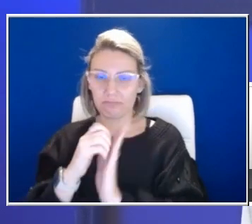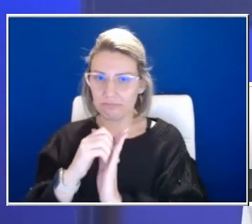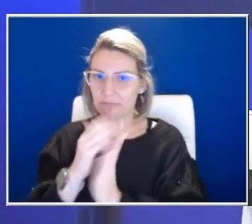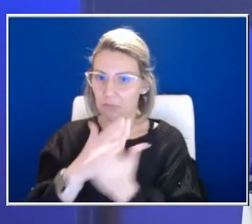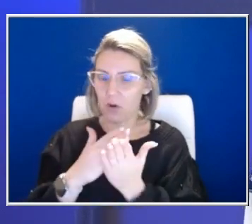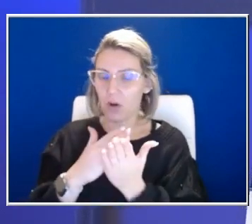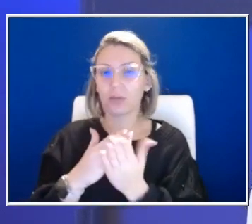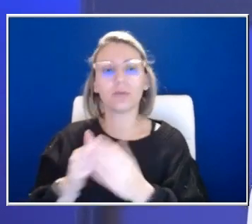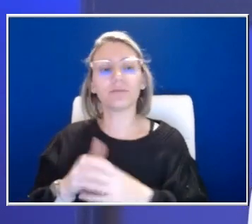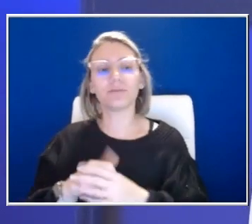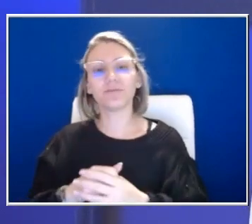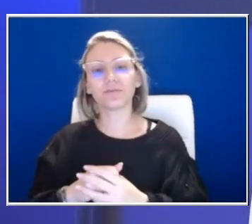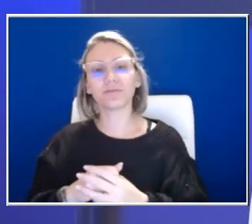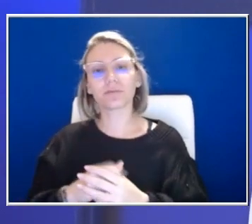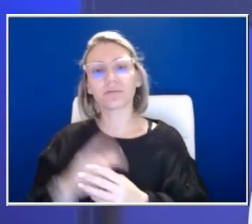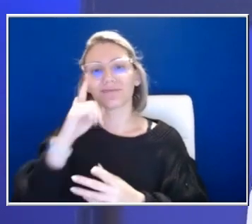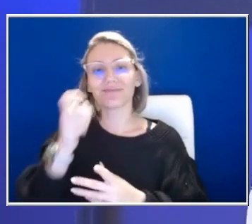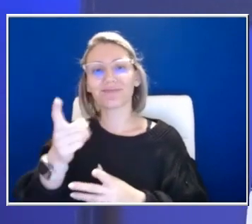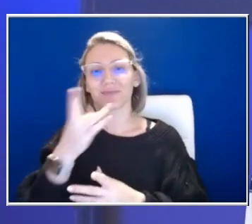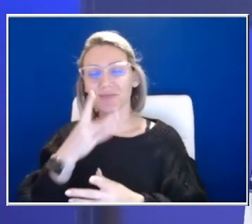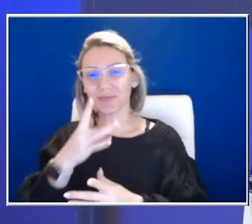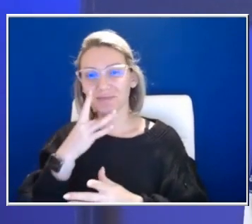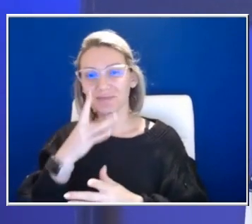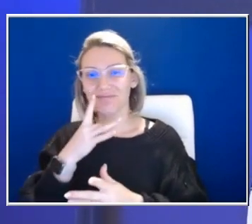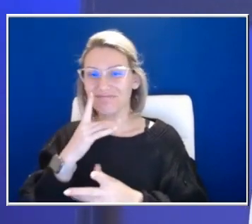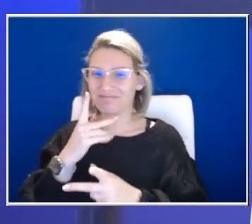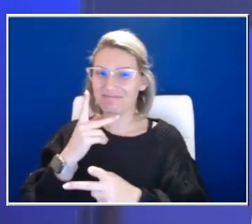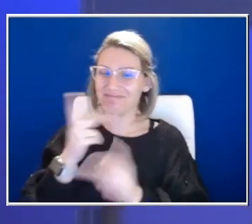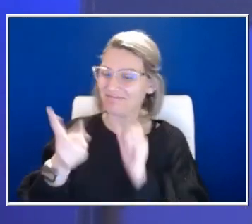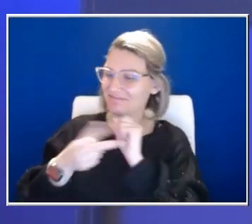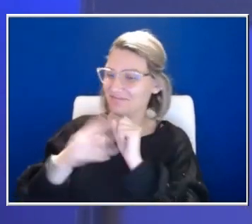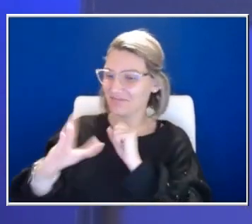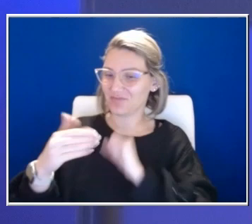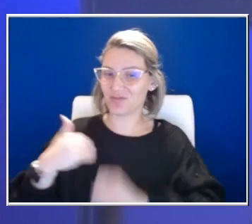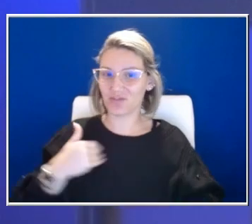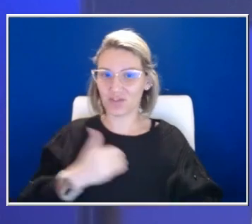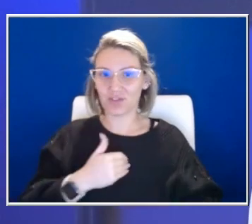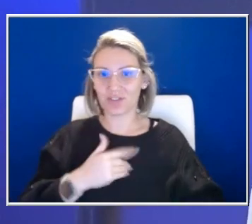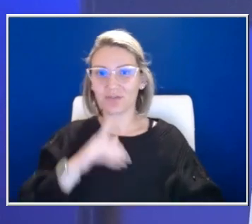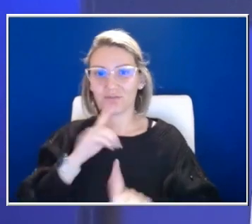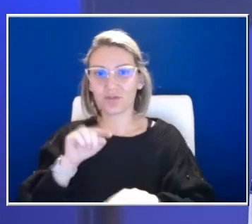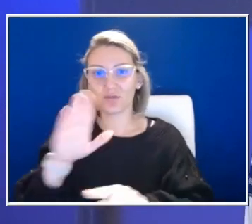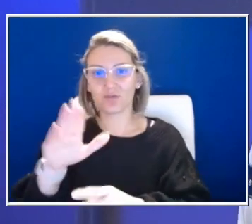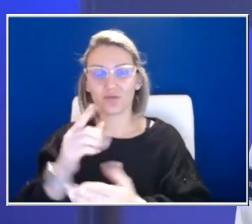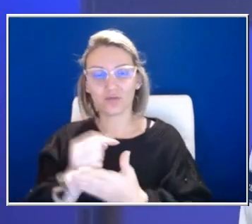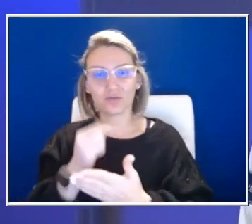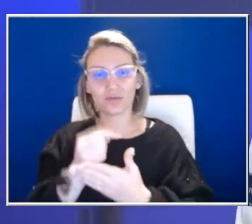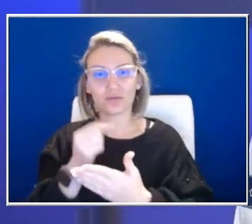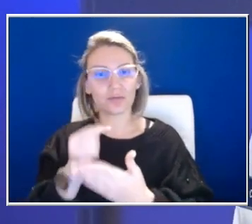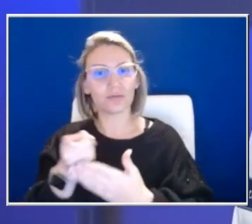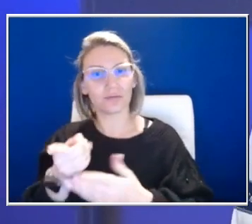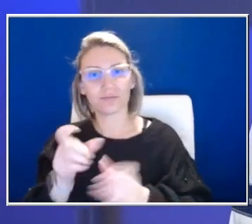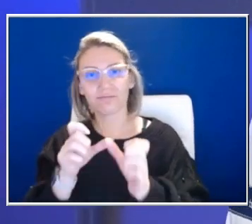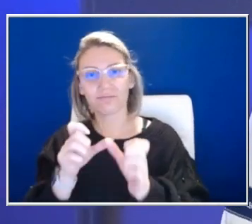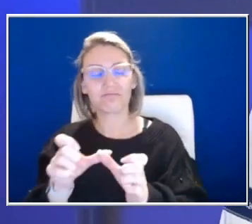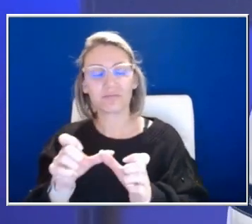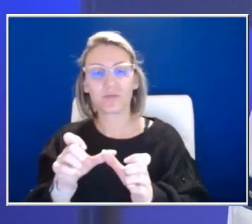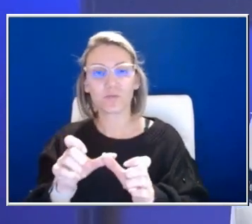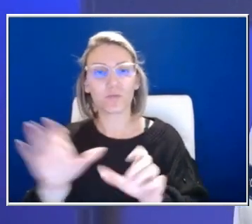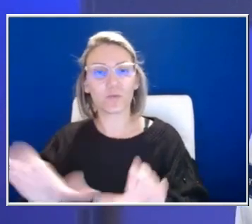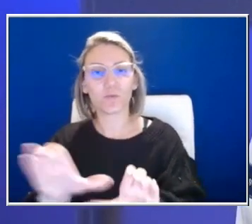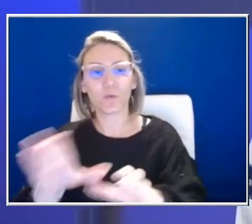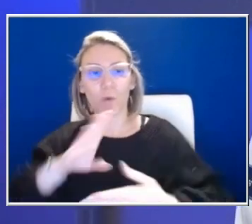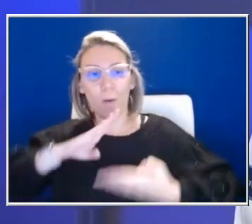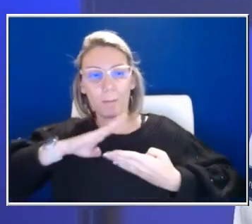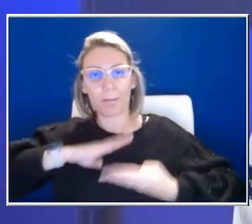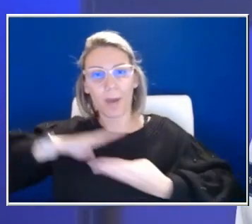Because she was fortunately able to preserve her breast as a result of her treatment, she continues screening mammograms. I get this question a